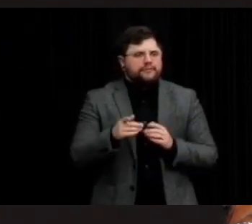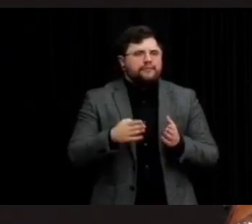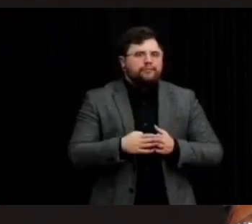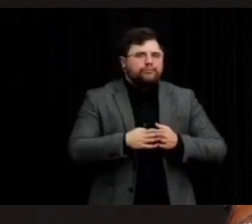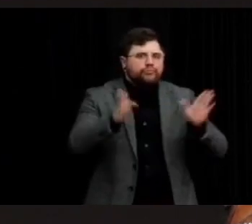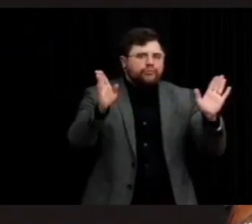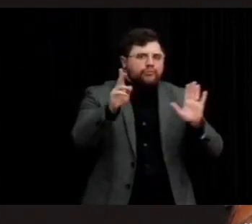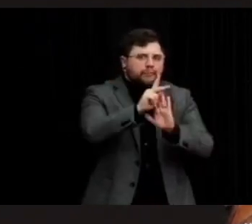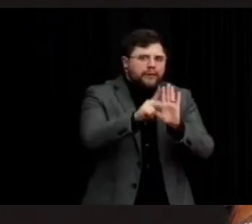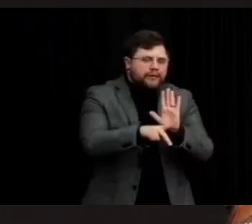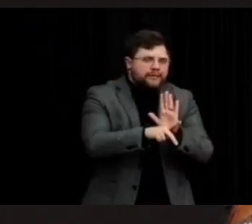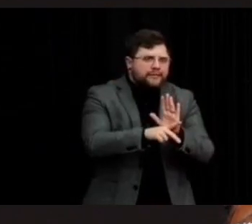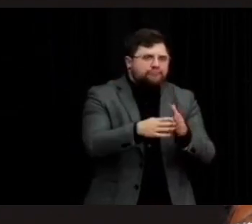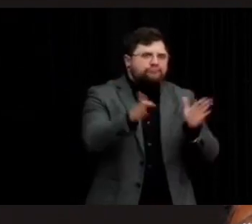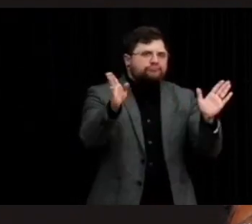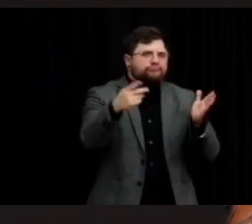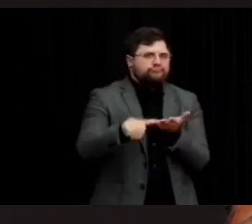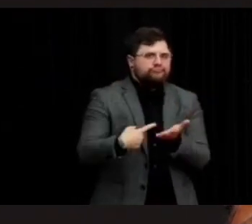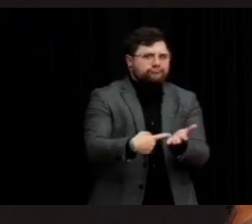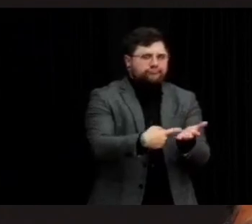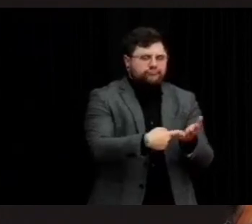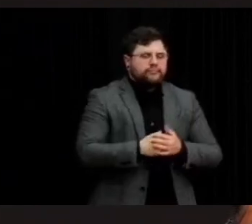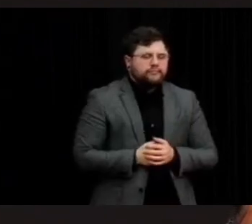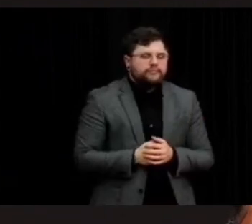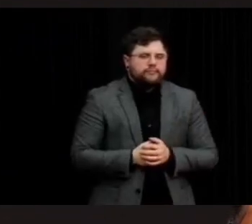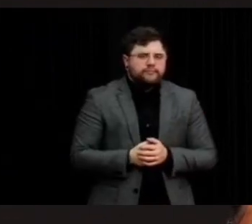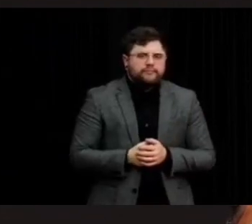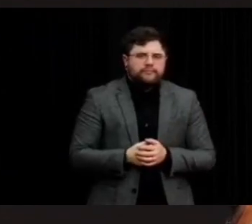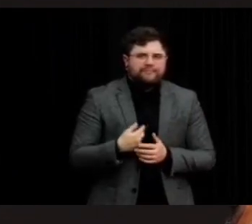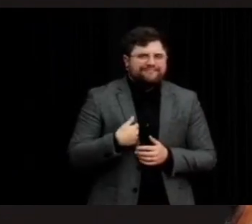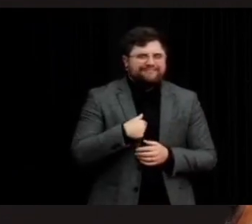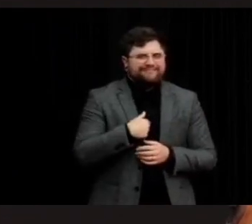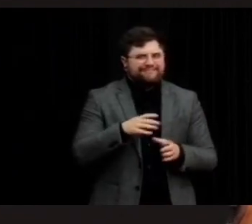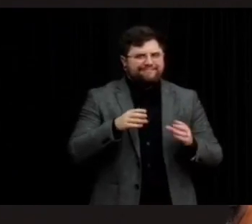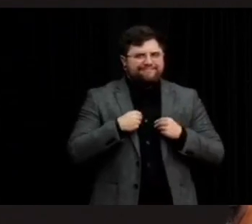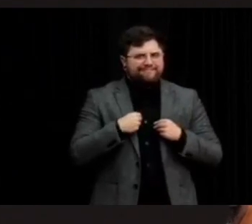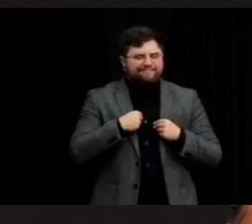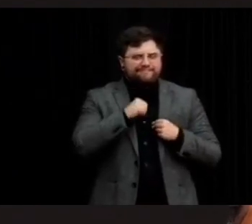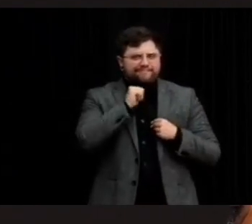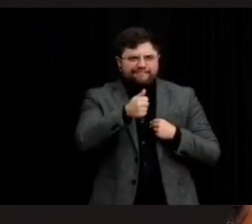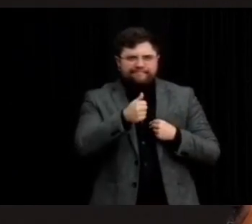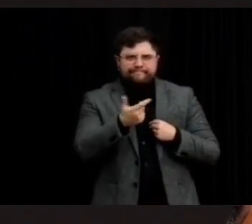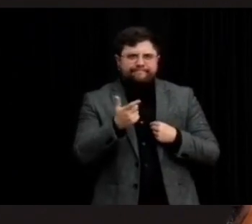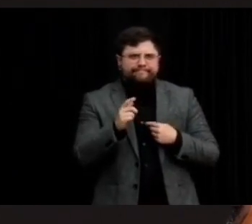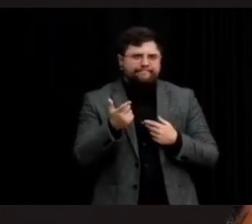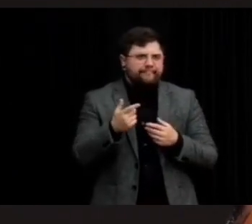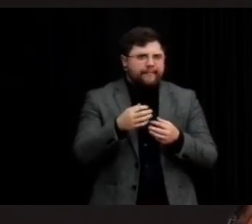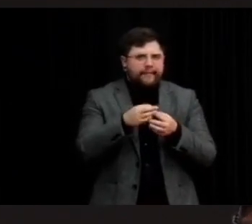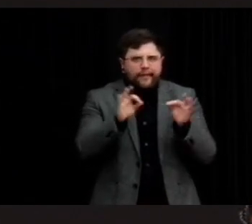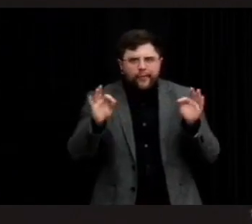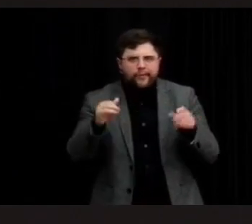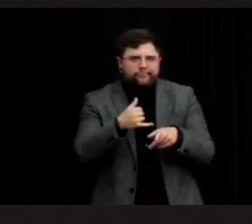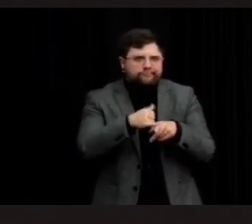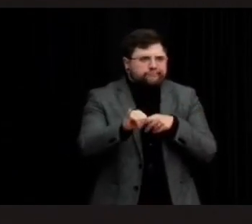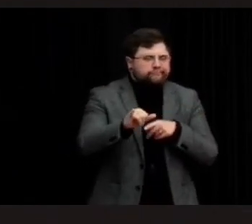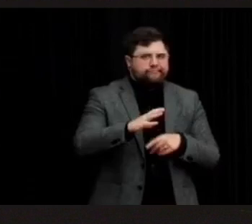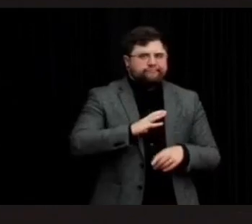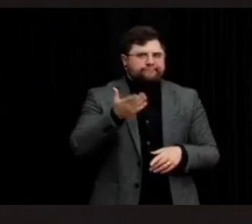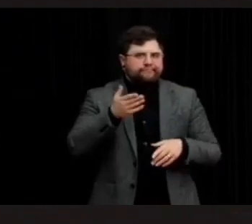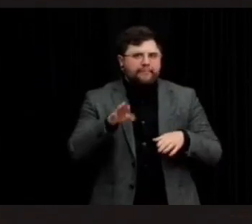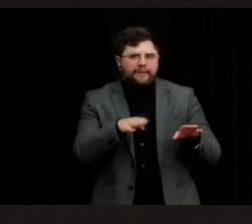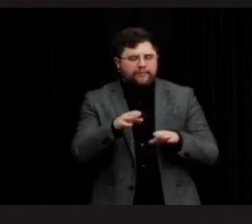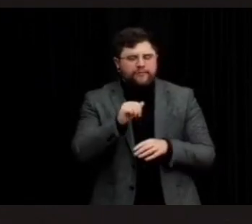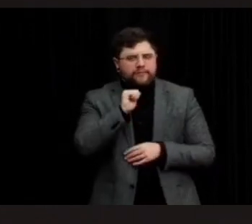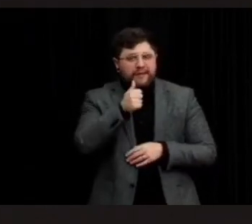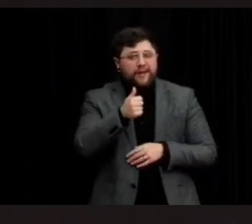policy discussion. We will not tolerate inappropriate, inflammatory, or disrespectful behavior or language. You will